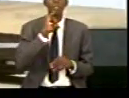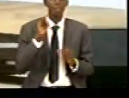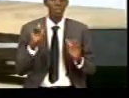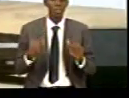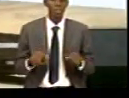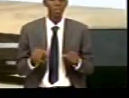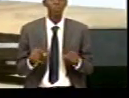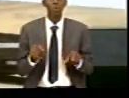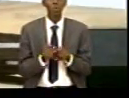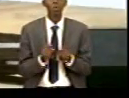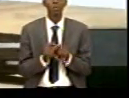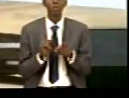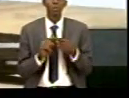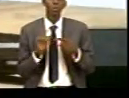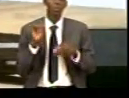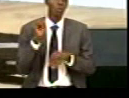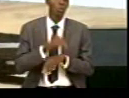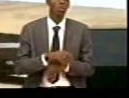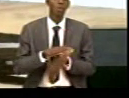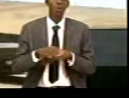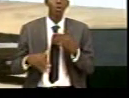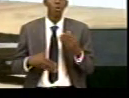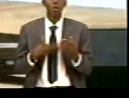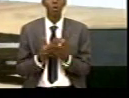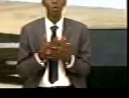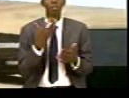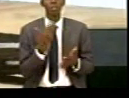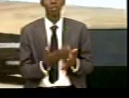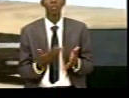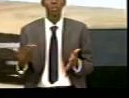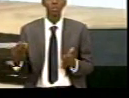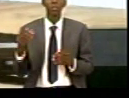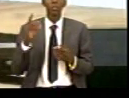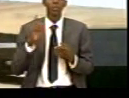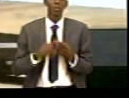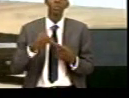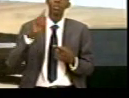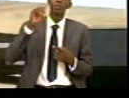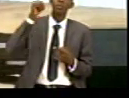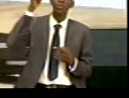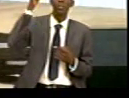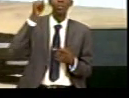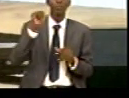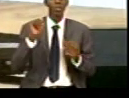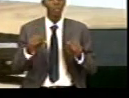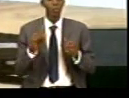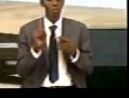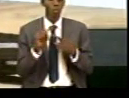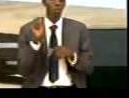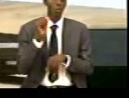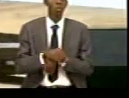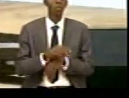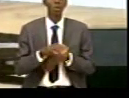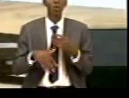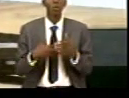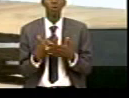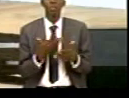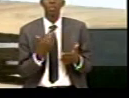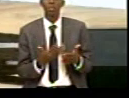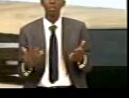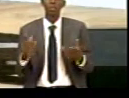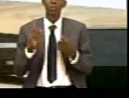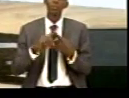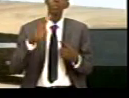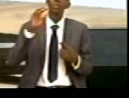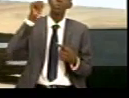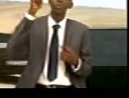to subdue all things unto himself. Able to subdue all things